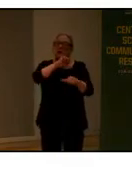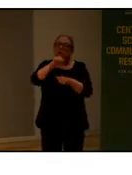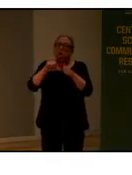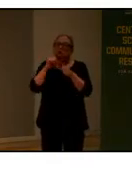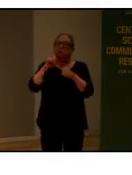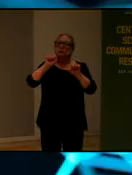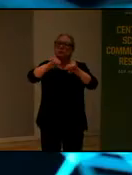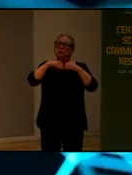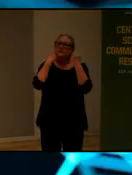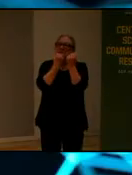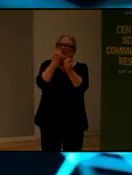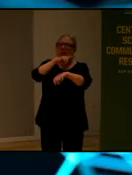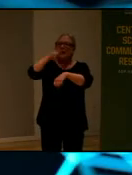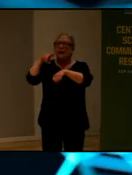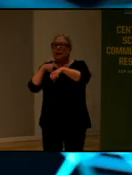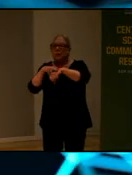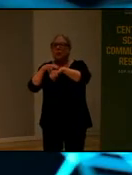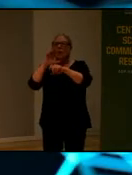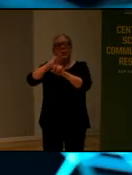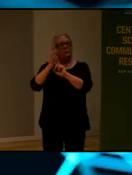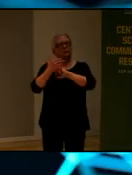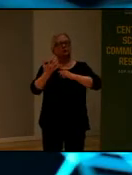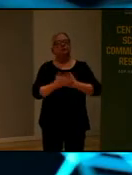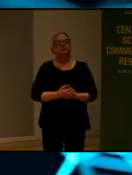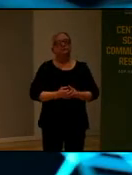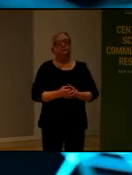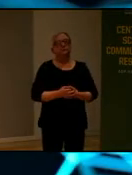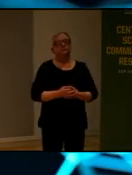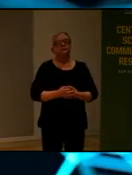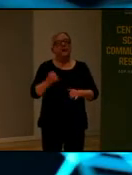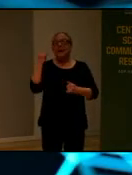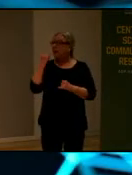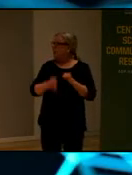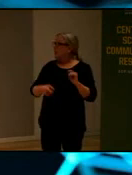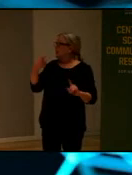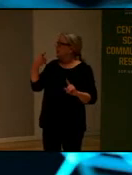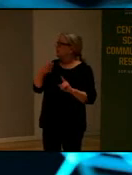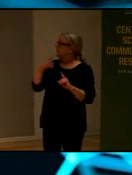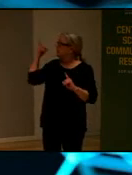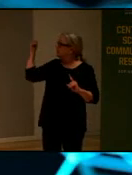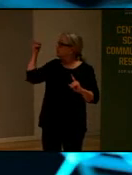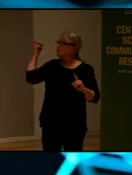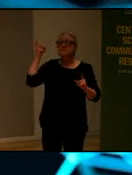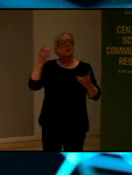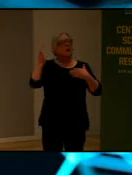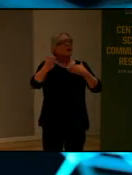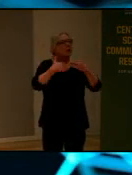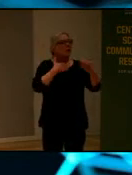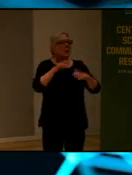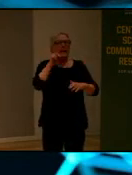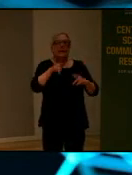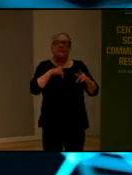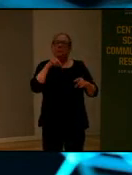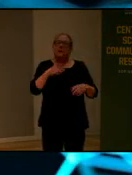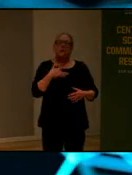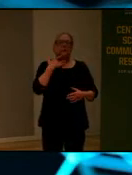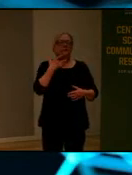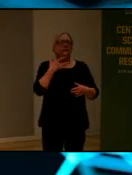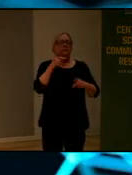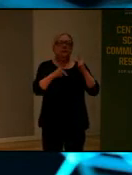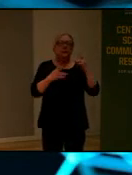can do well. The last point here is around, again, whatever it is that people are passionate about, that